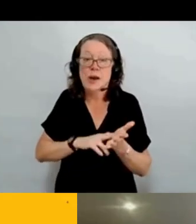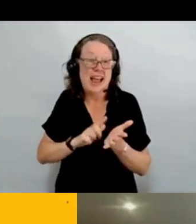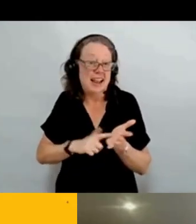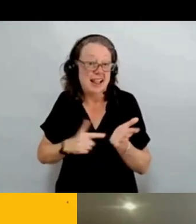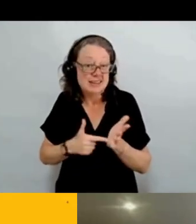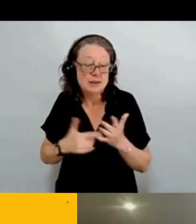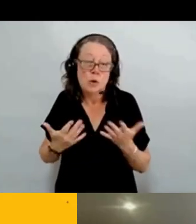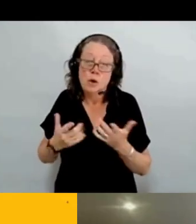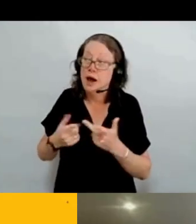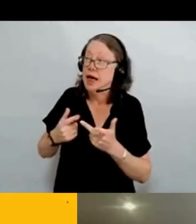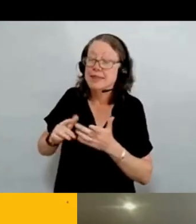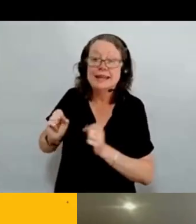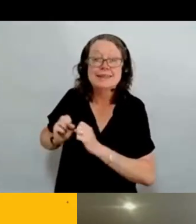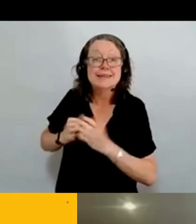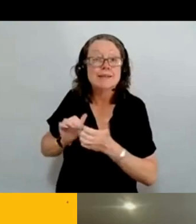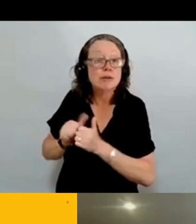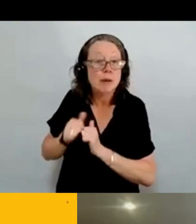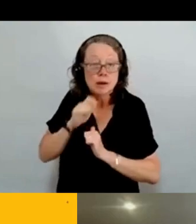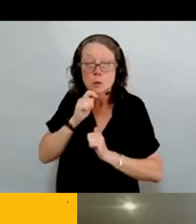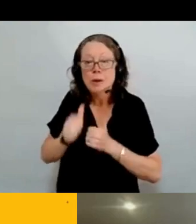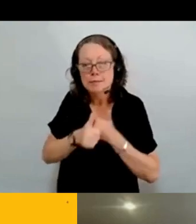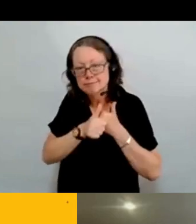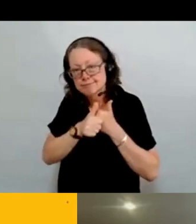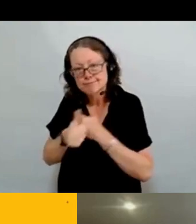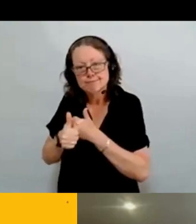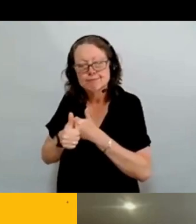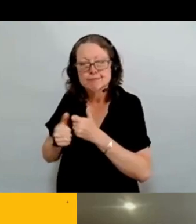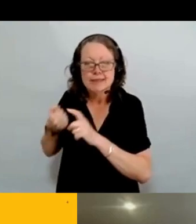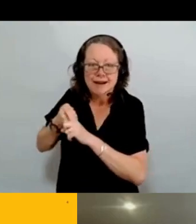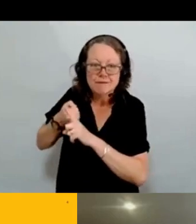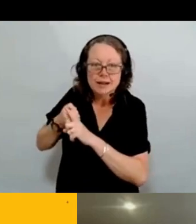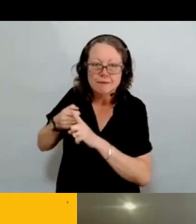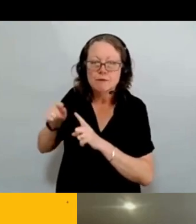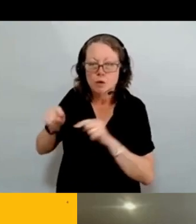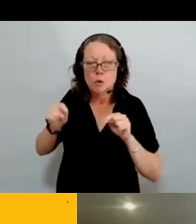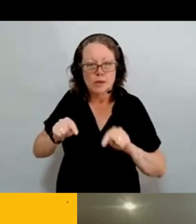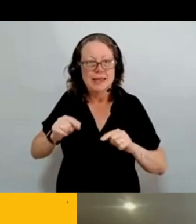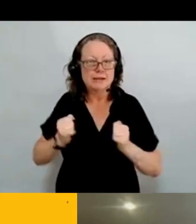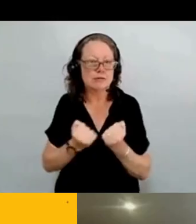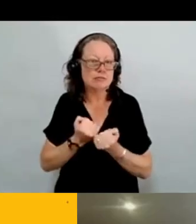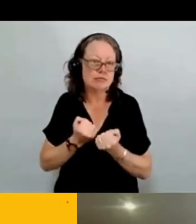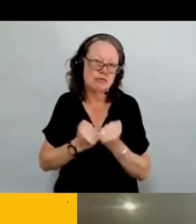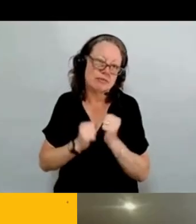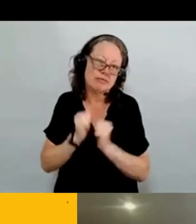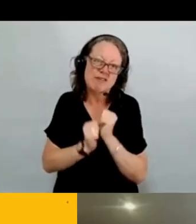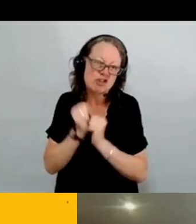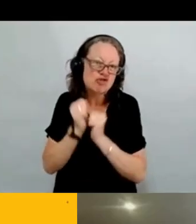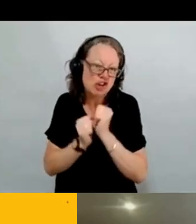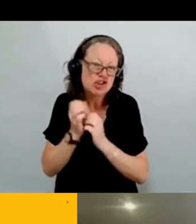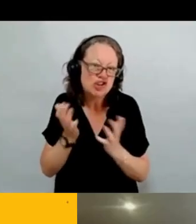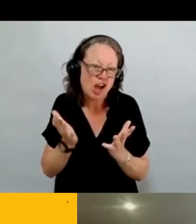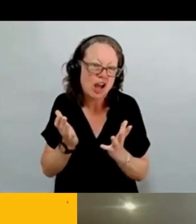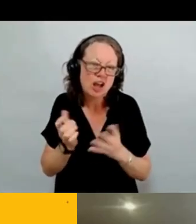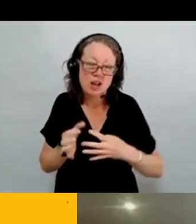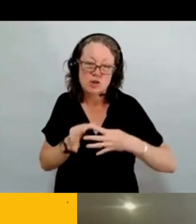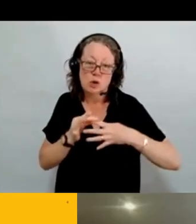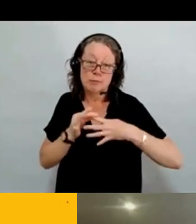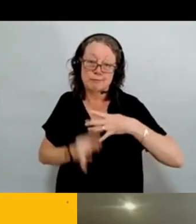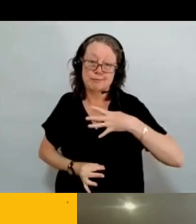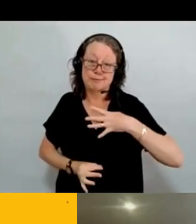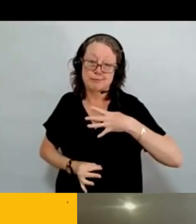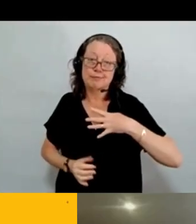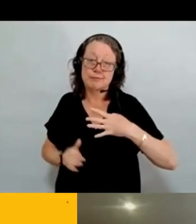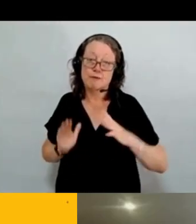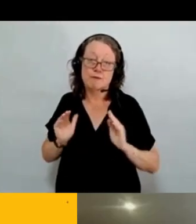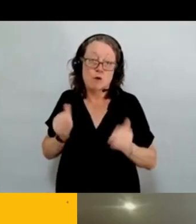is working on, that we want to be then supporting them to kind of build and strengthen that infrastructure. So that's kind of roughly how we're thinking about the key areas of